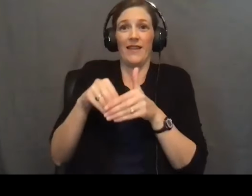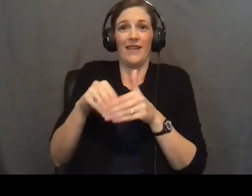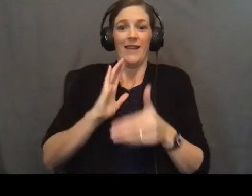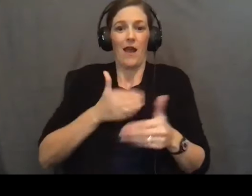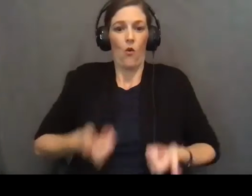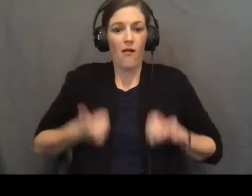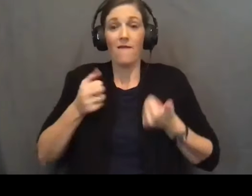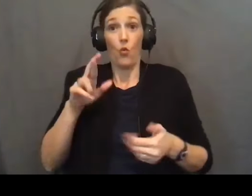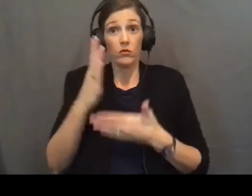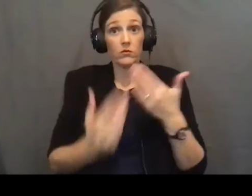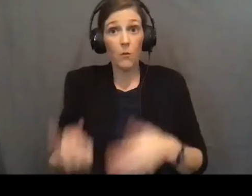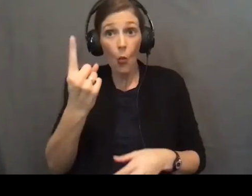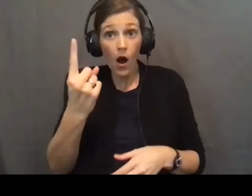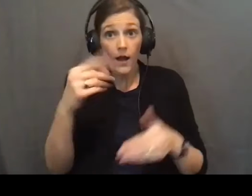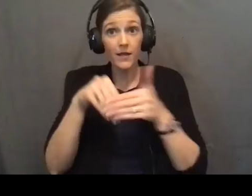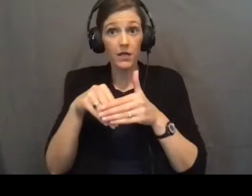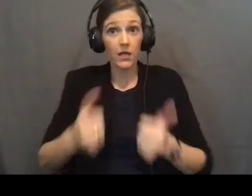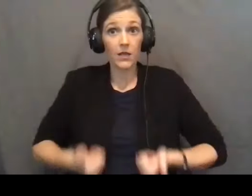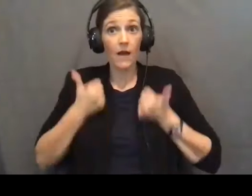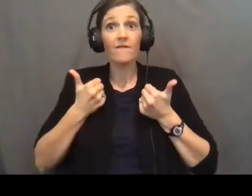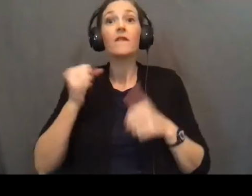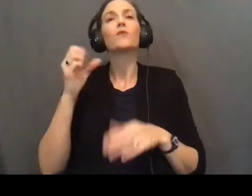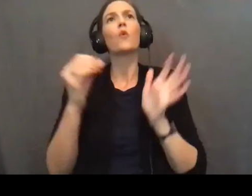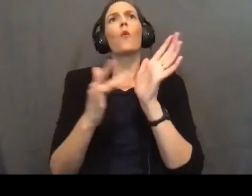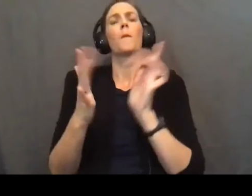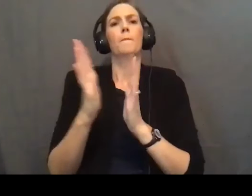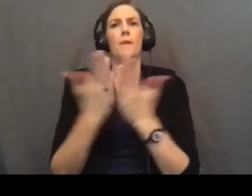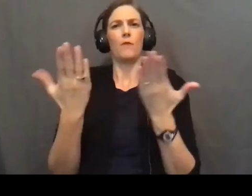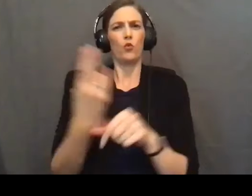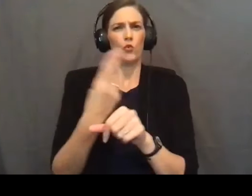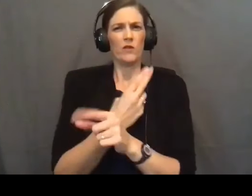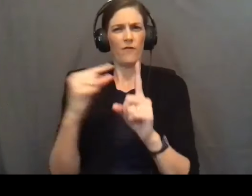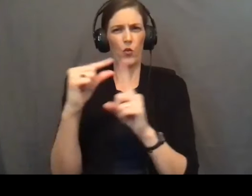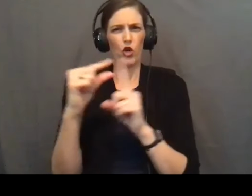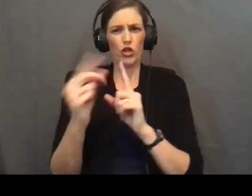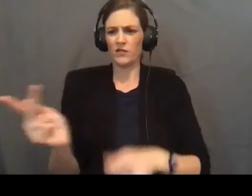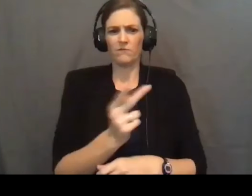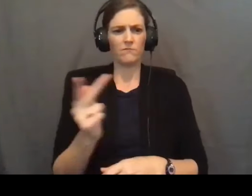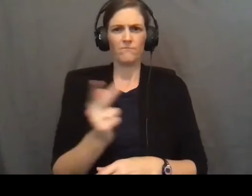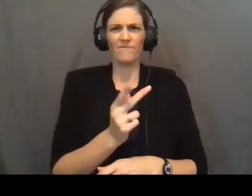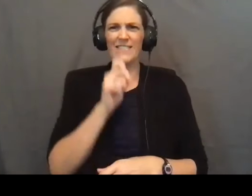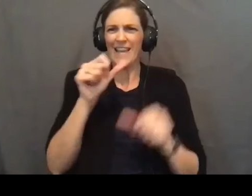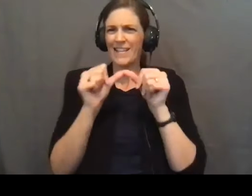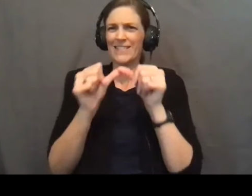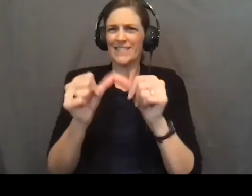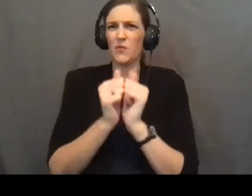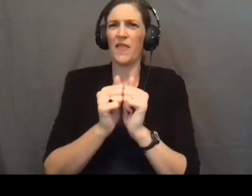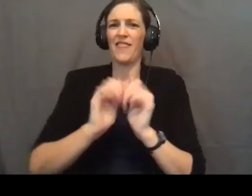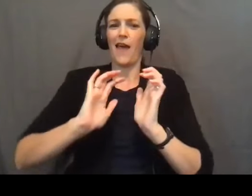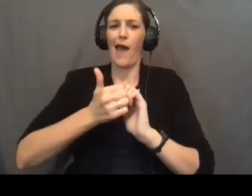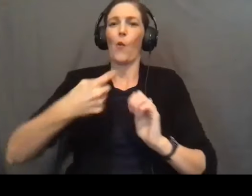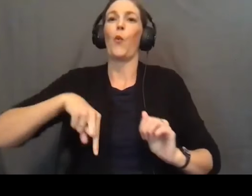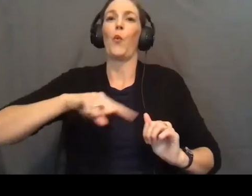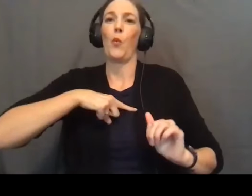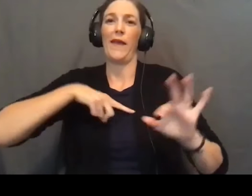someone in our lives. So the biblical use of these words is really not consistent with how we are